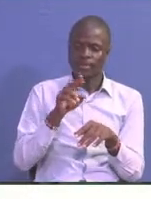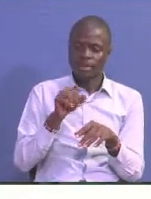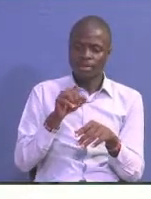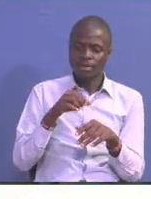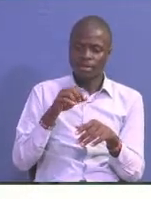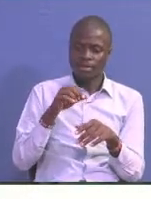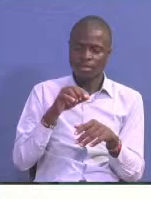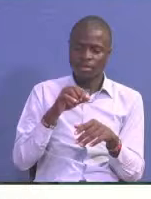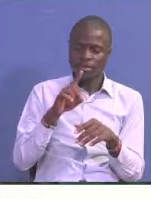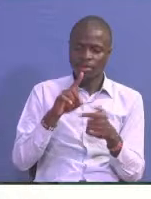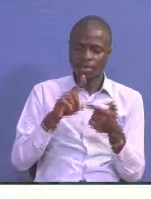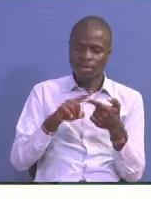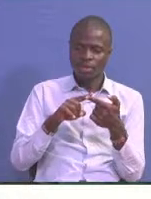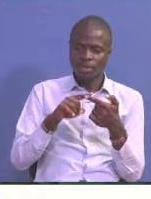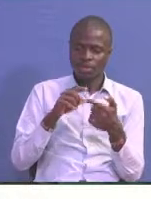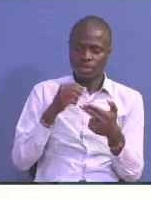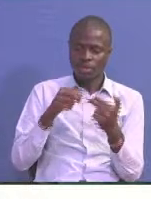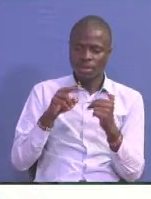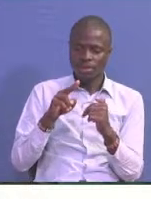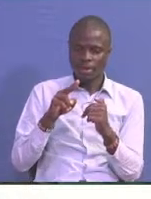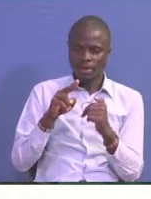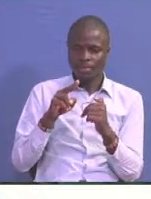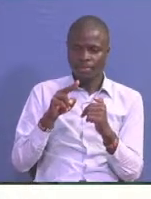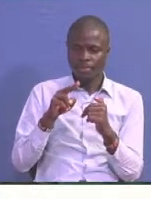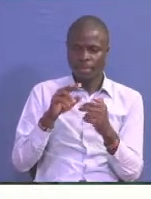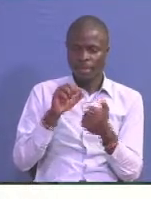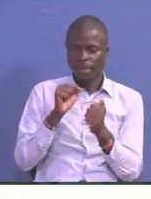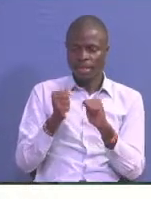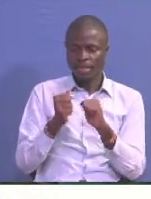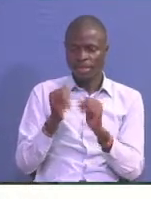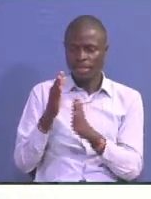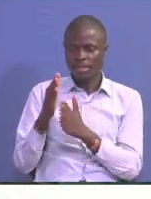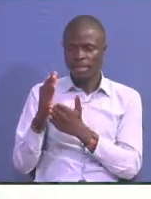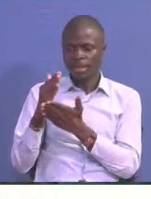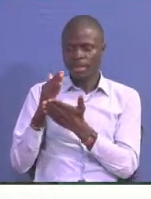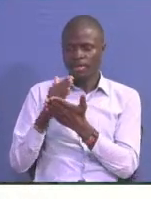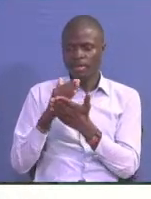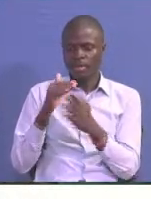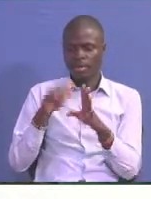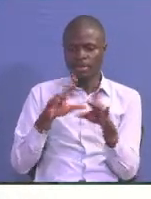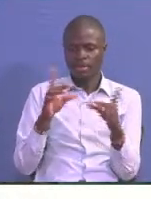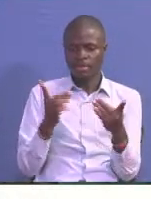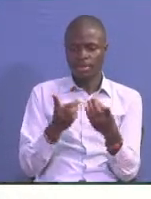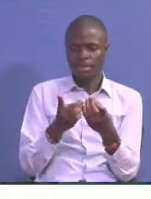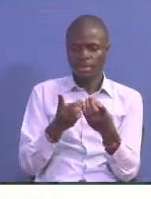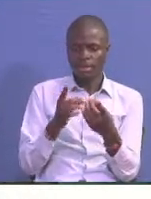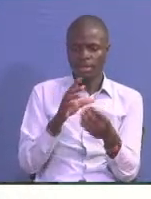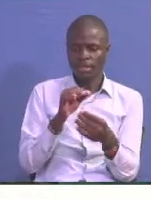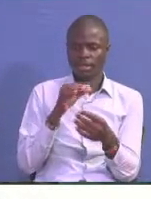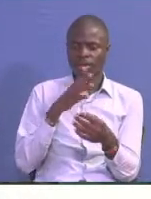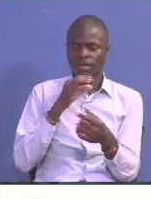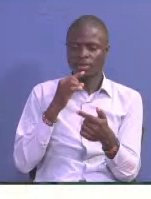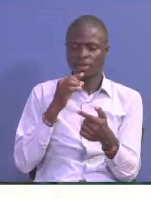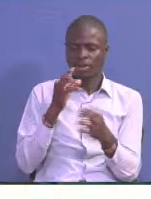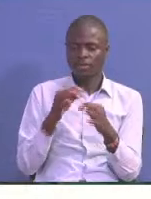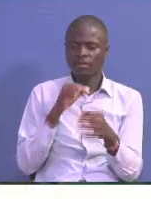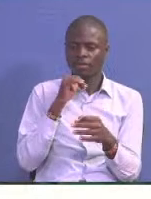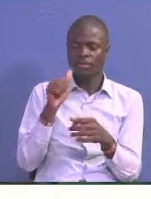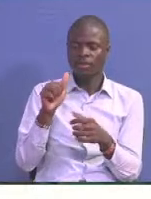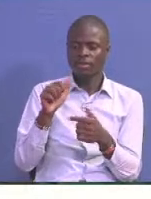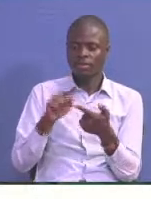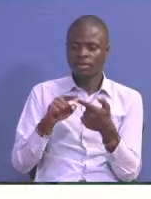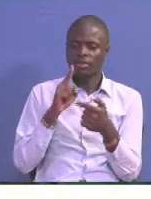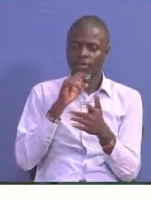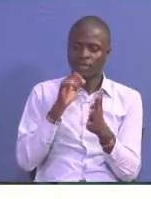going to establish exchange programs in my department. And I know if I'm not able to